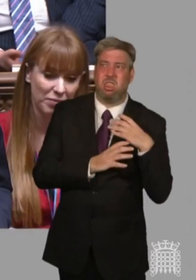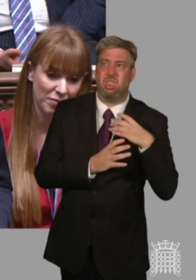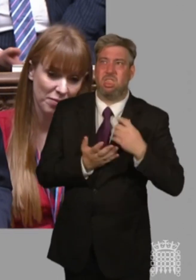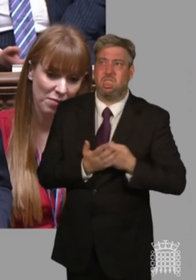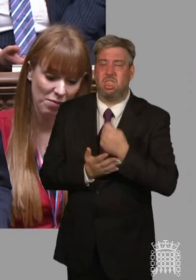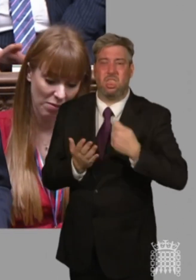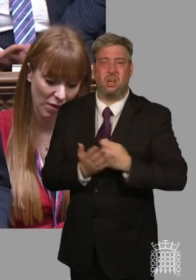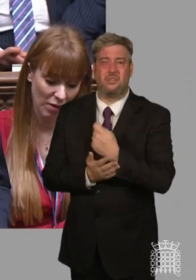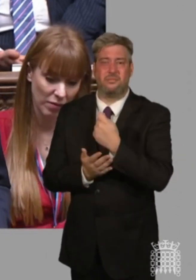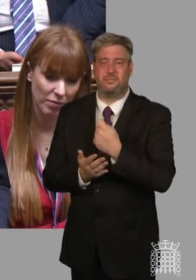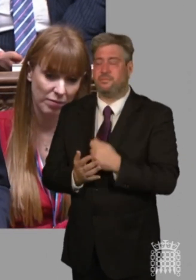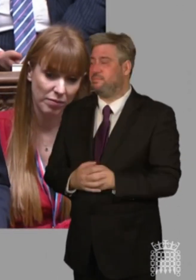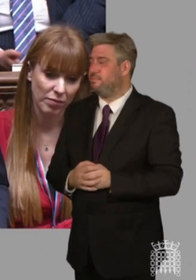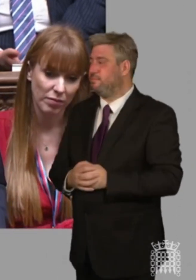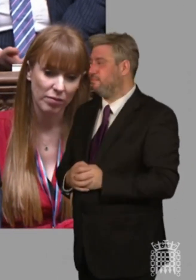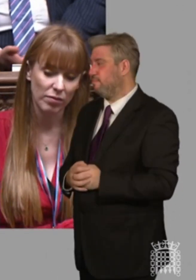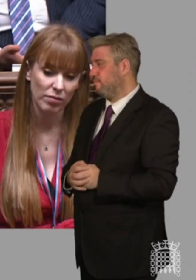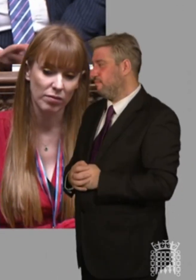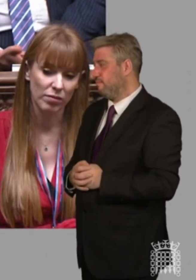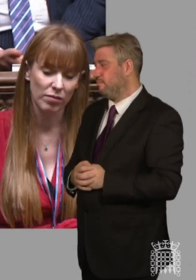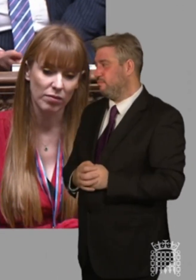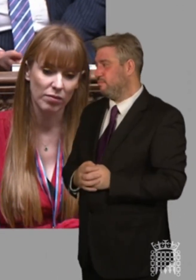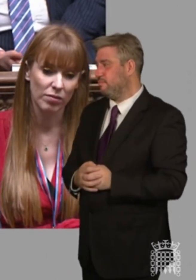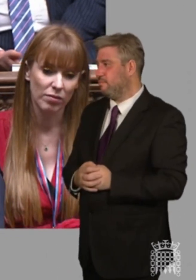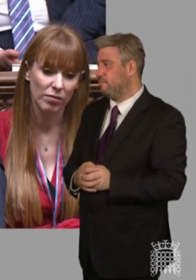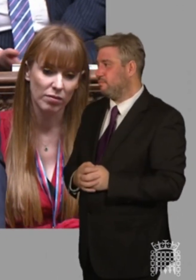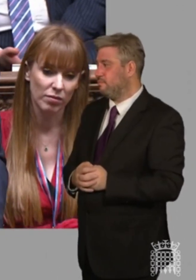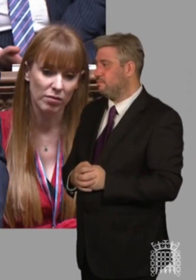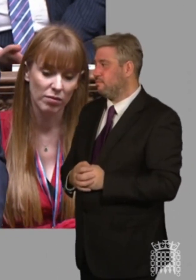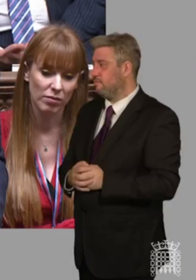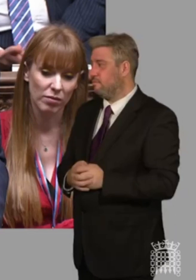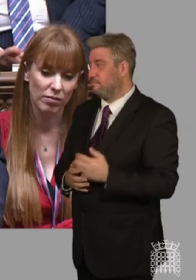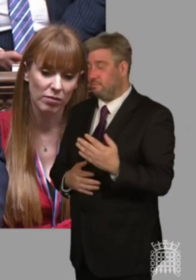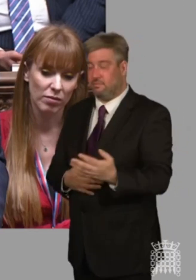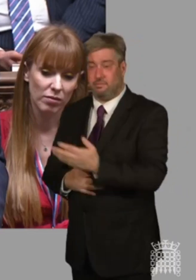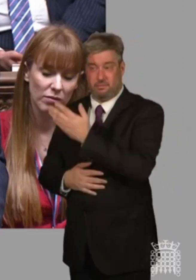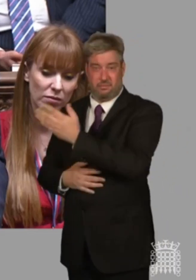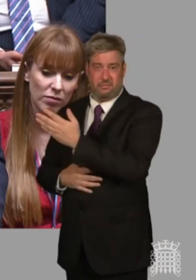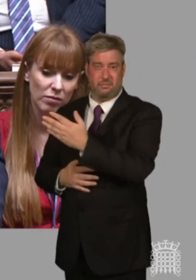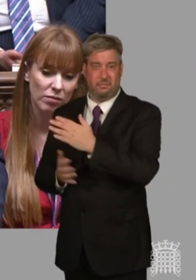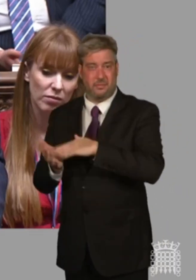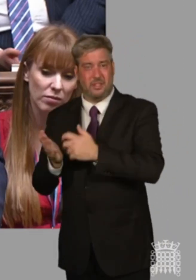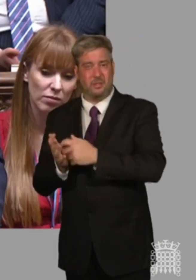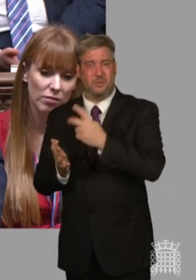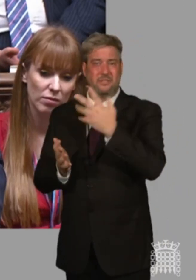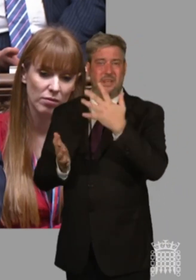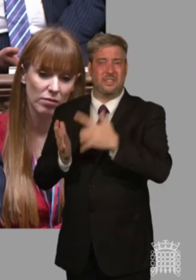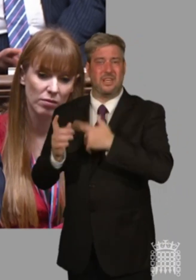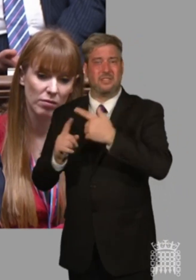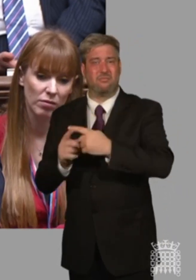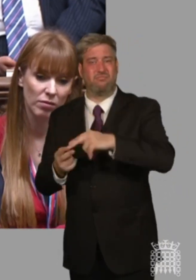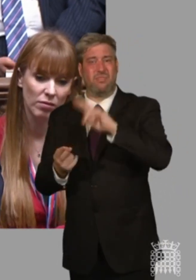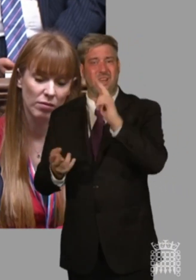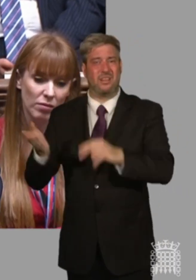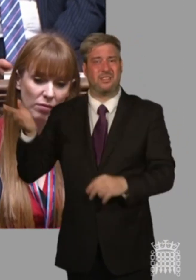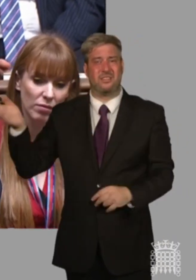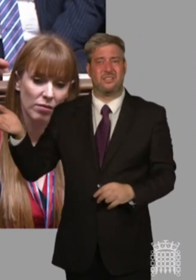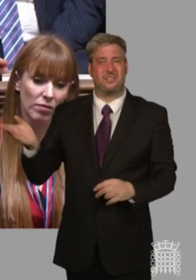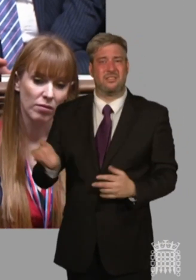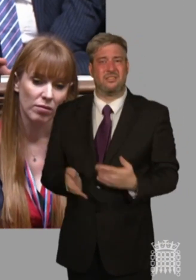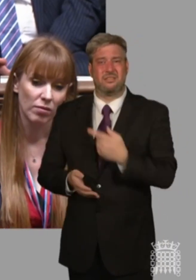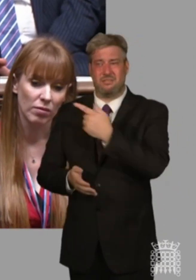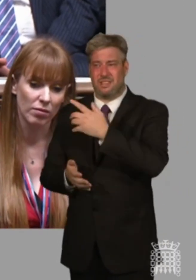everyone else on the economy. Last week, he and his MPs were laughing at someone whose mortgage had gone up £1,000 a